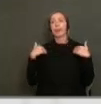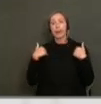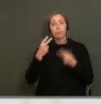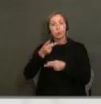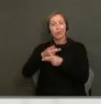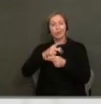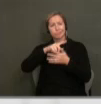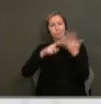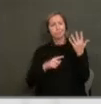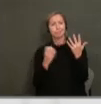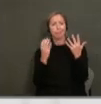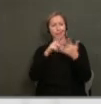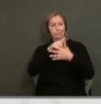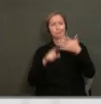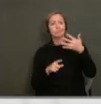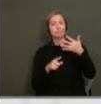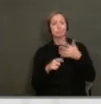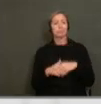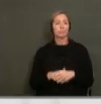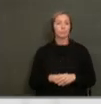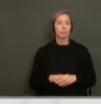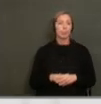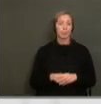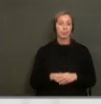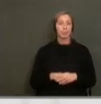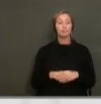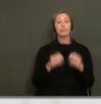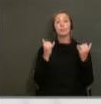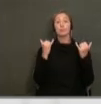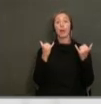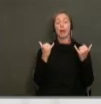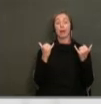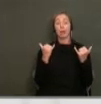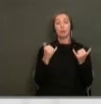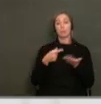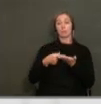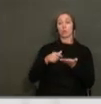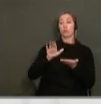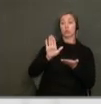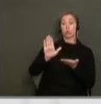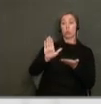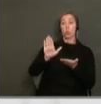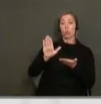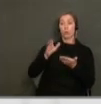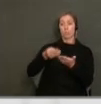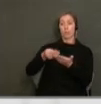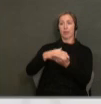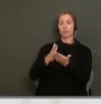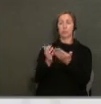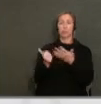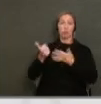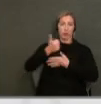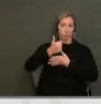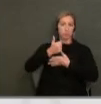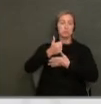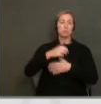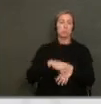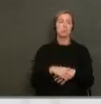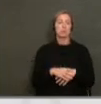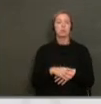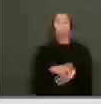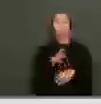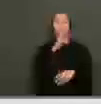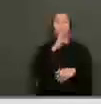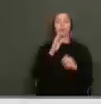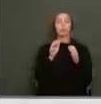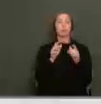of the administration of the city. So now let's talk about your budget priorities, starting with property tax relief.